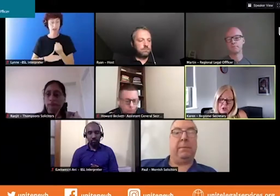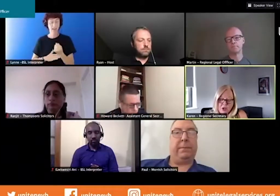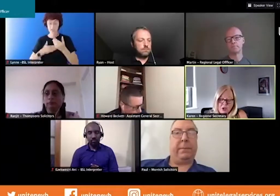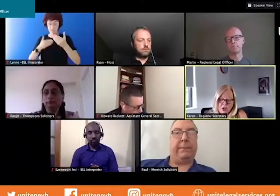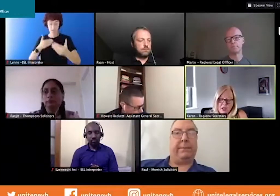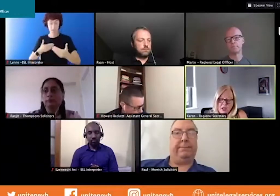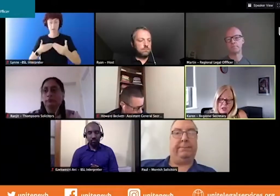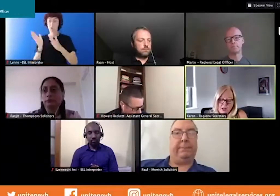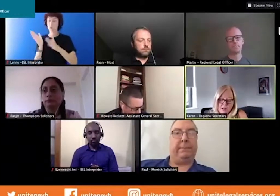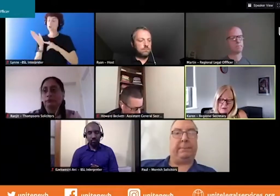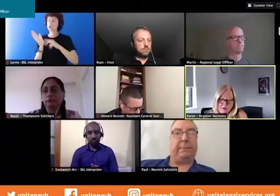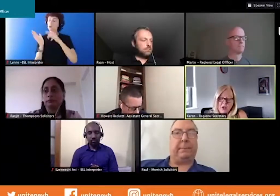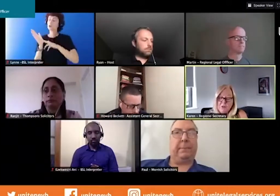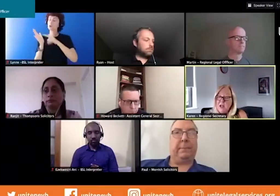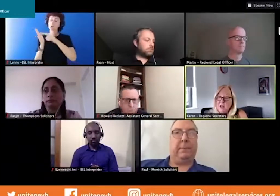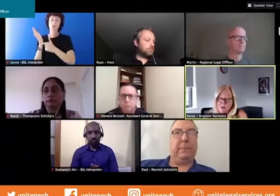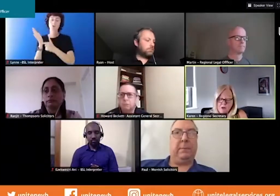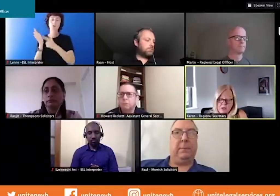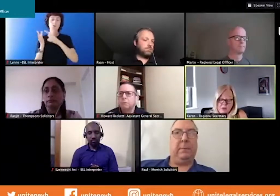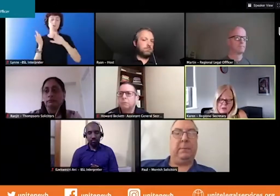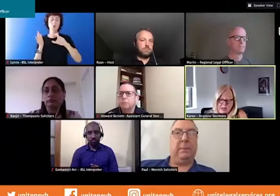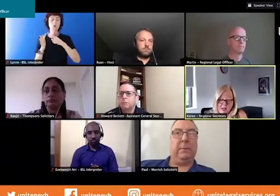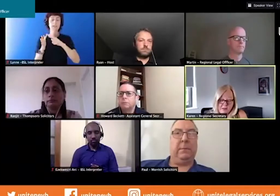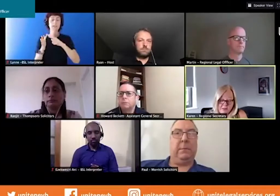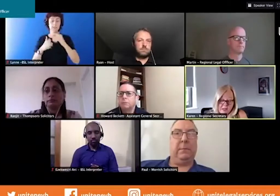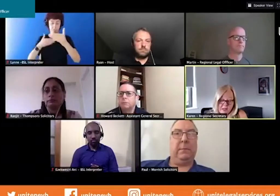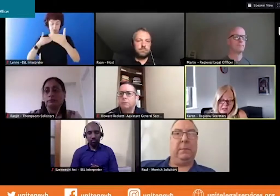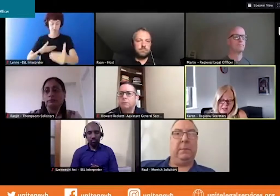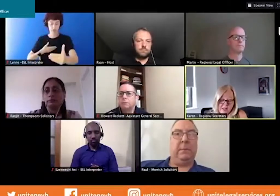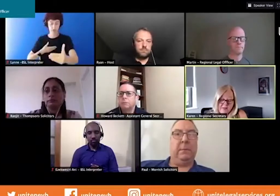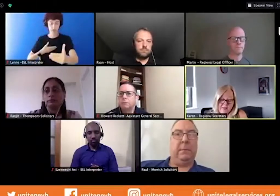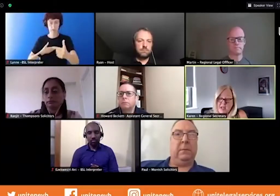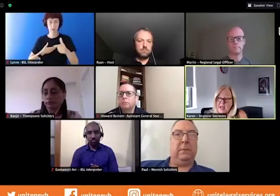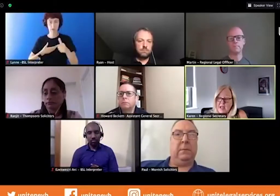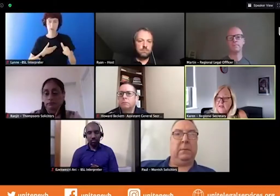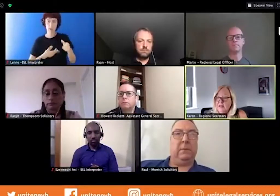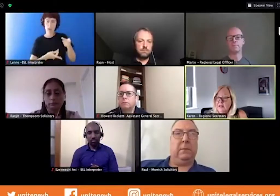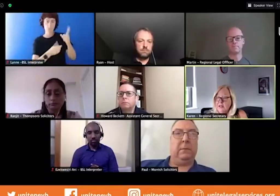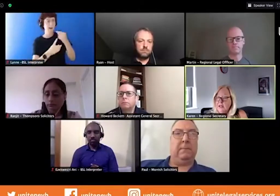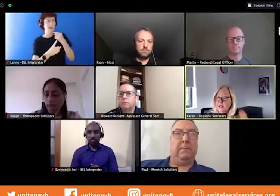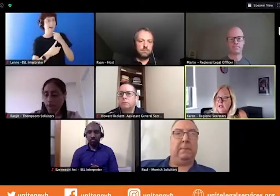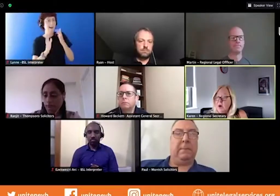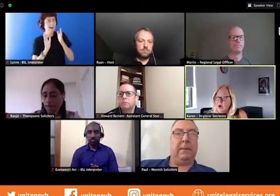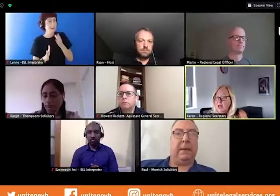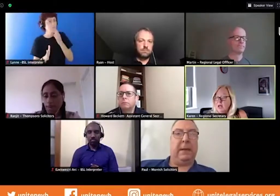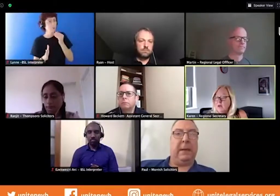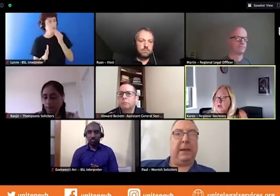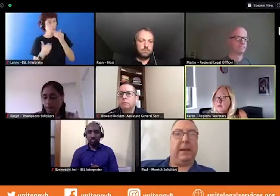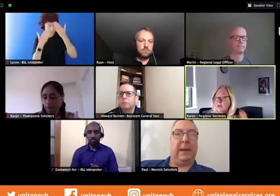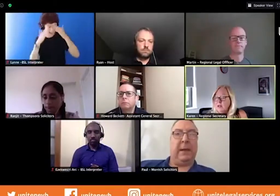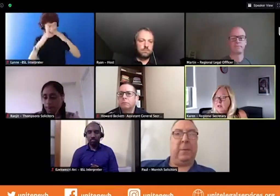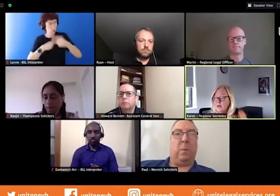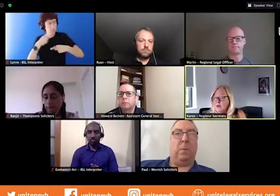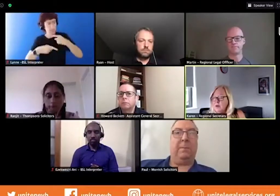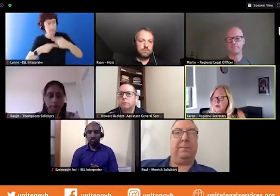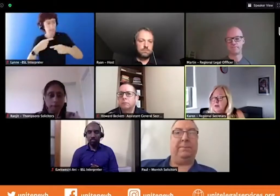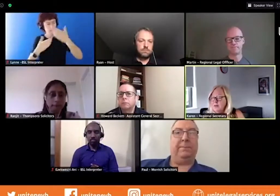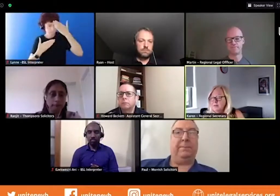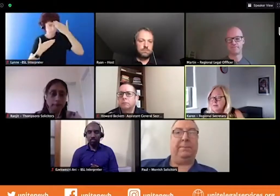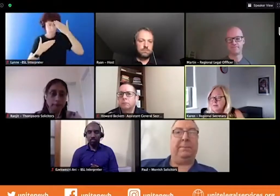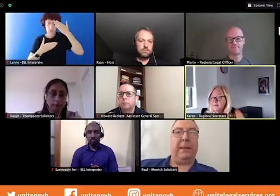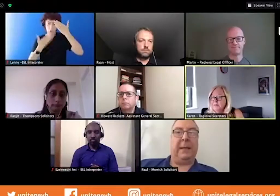must use my accrued annual leave. Is this fair? Paul, I'll come to you first on that one.